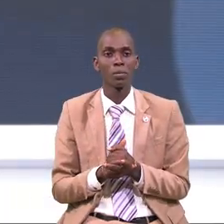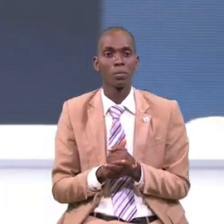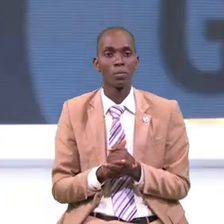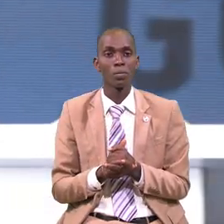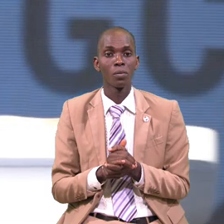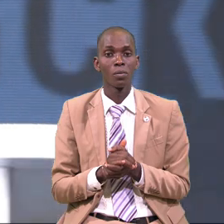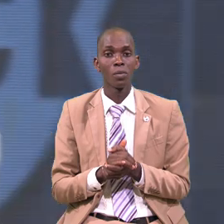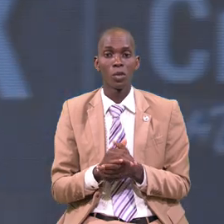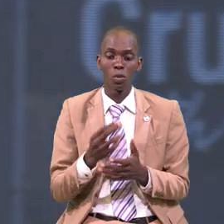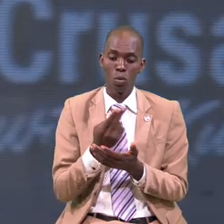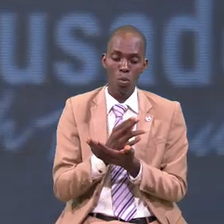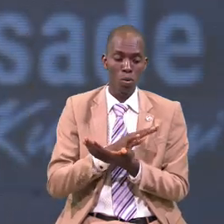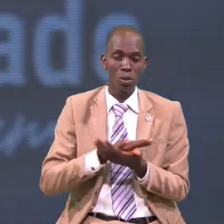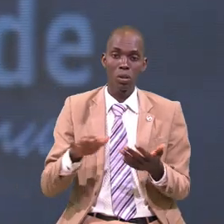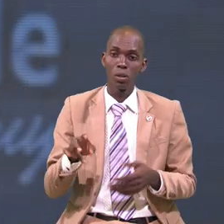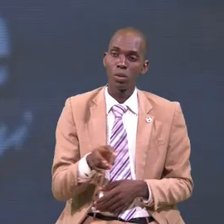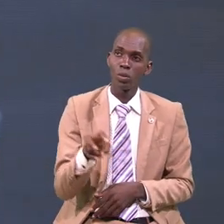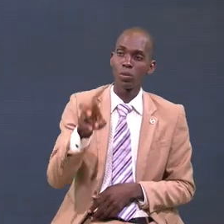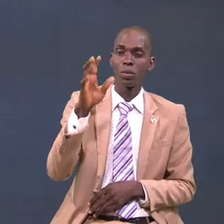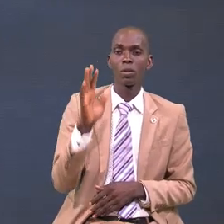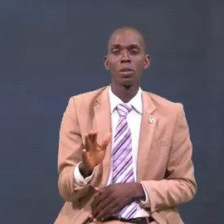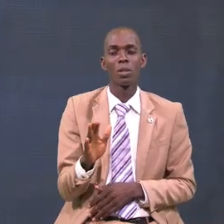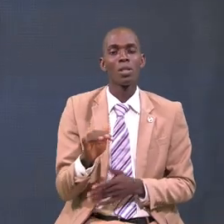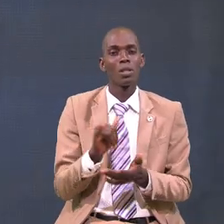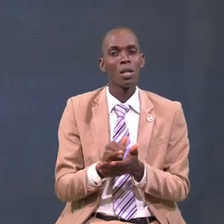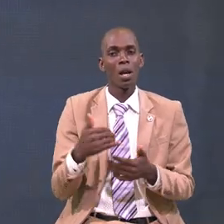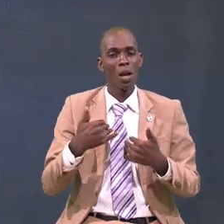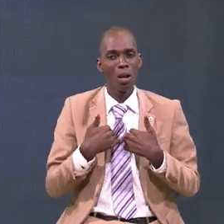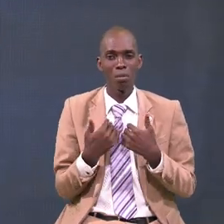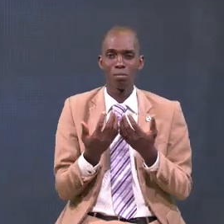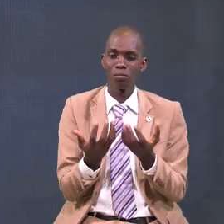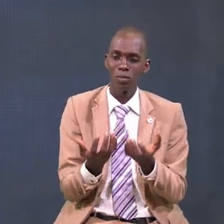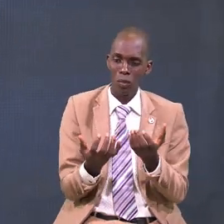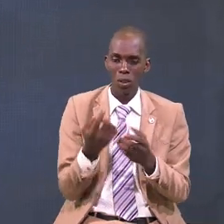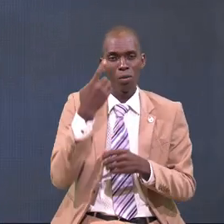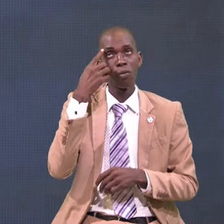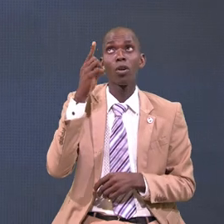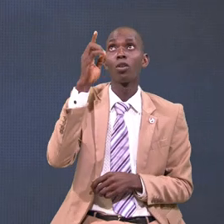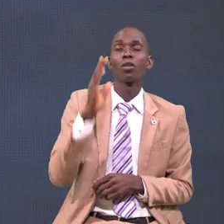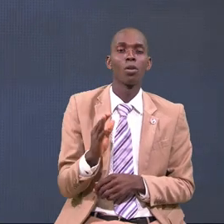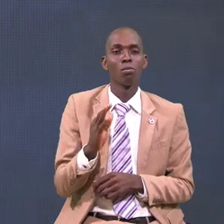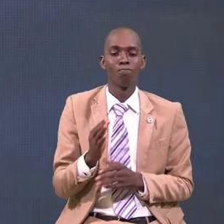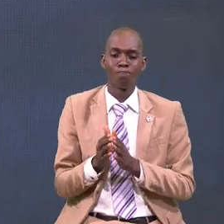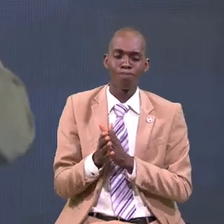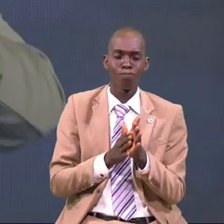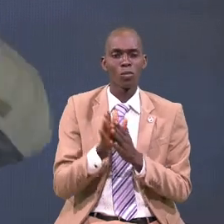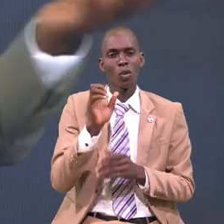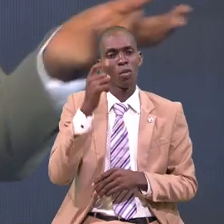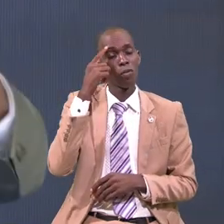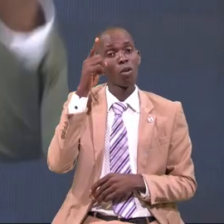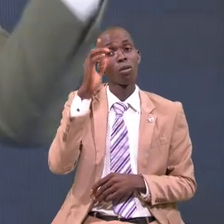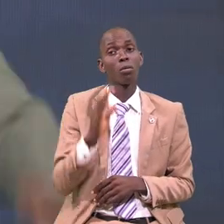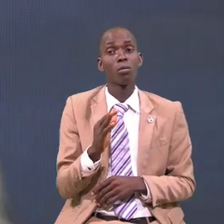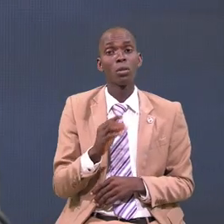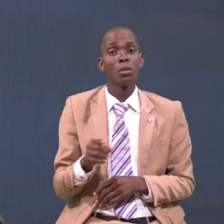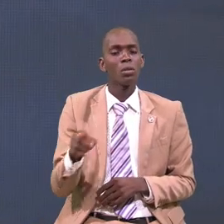Godly travelers that have thirst for God, passion for God. They are not